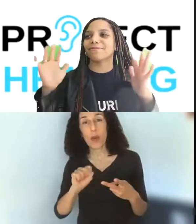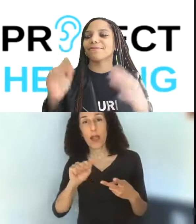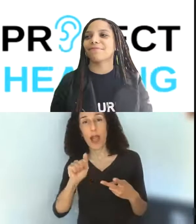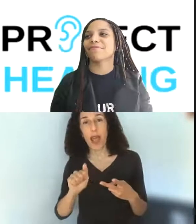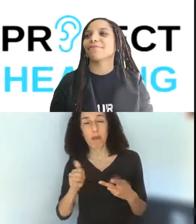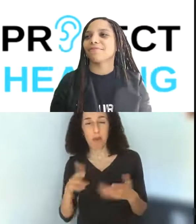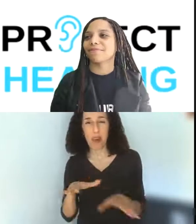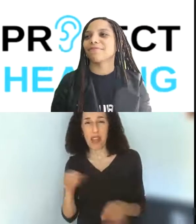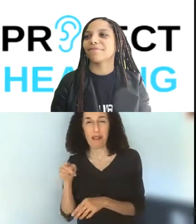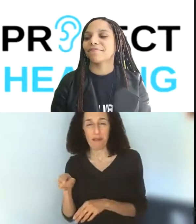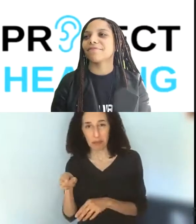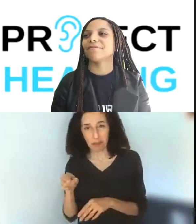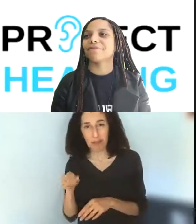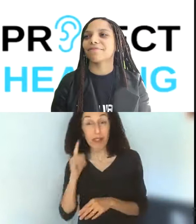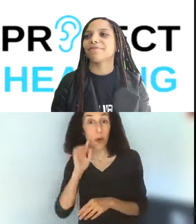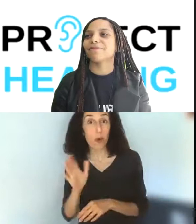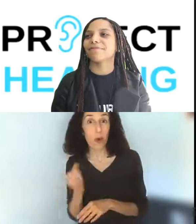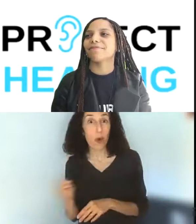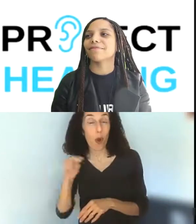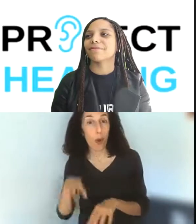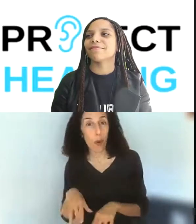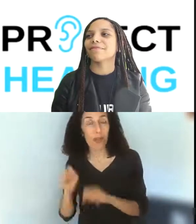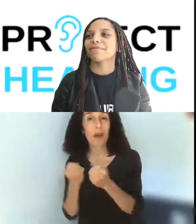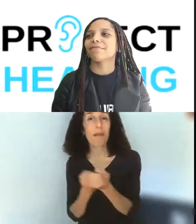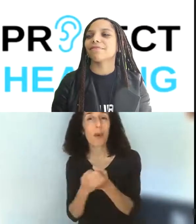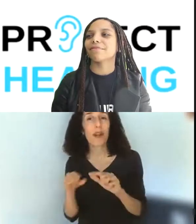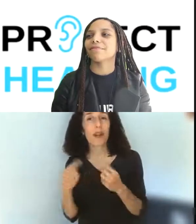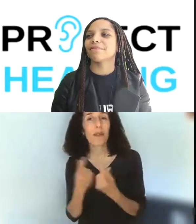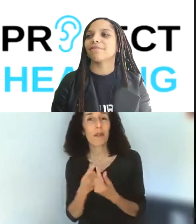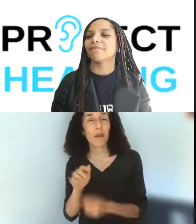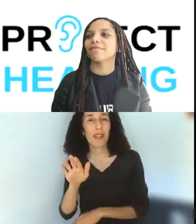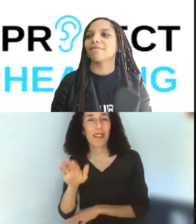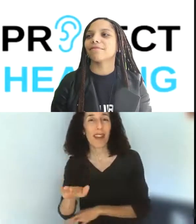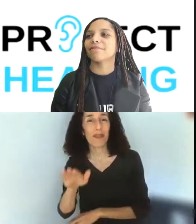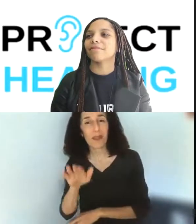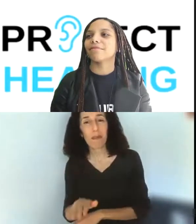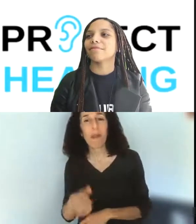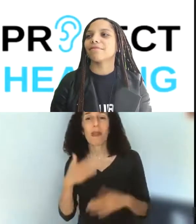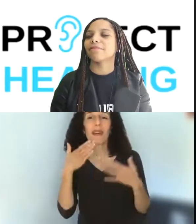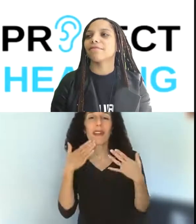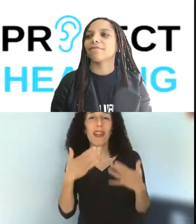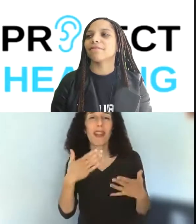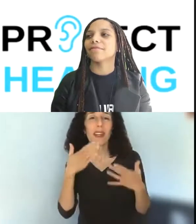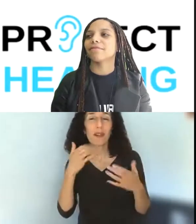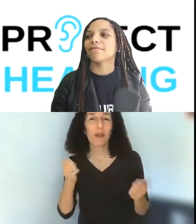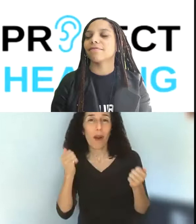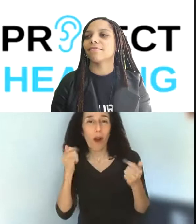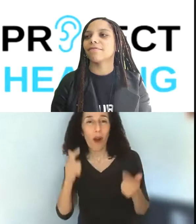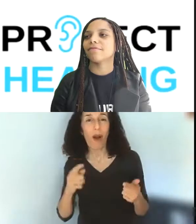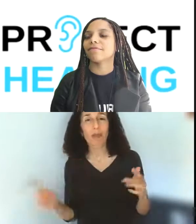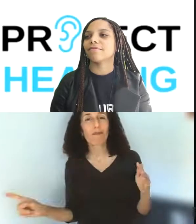to host her support group this afternoon. But thank everyone who came out this